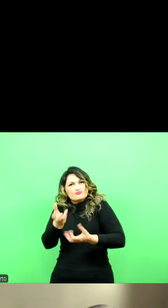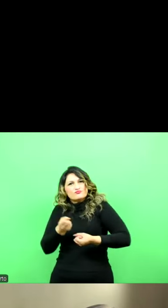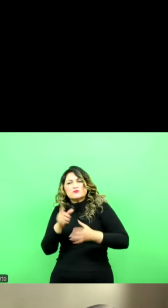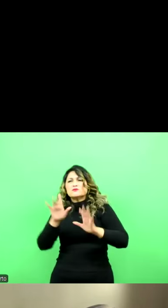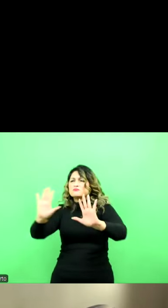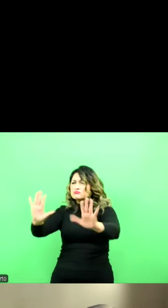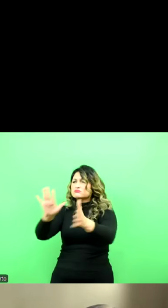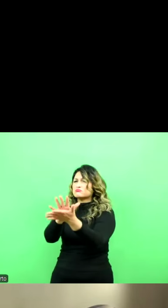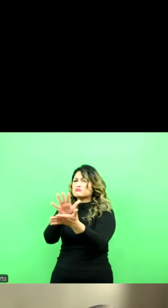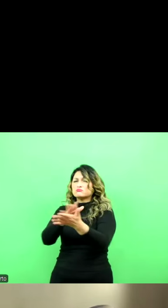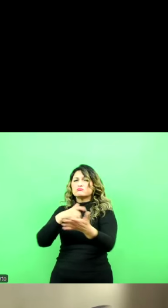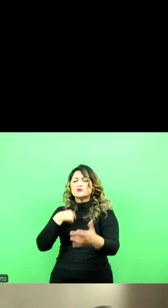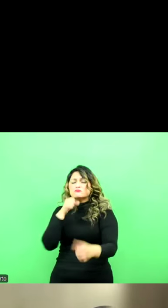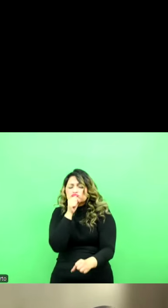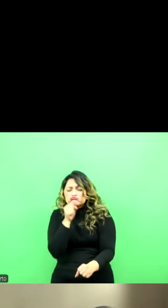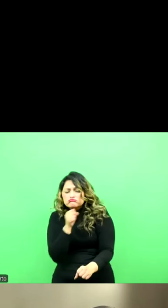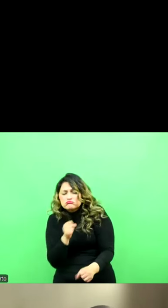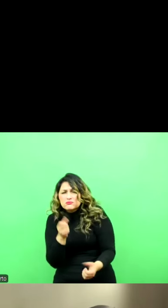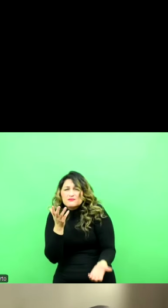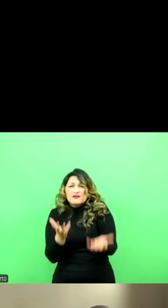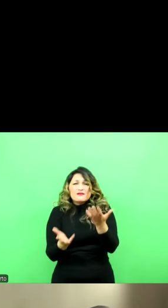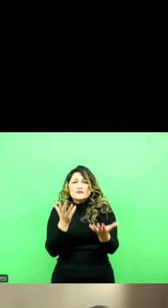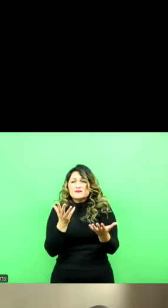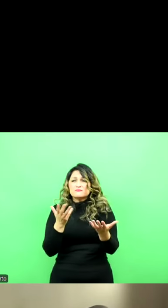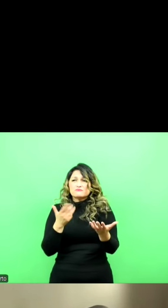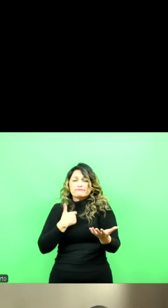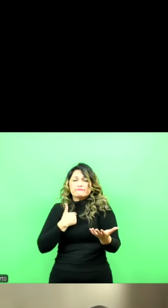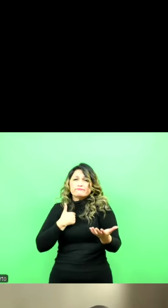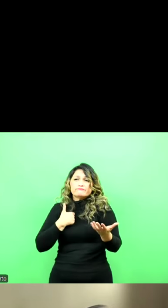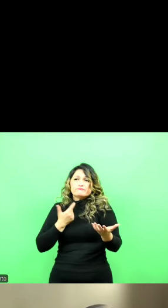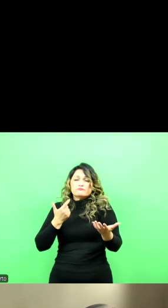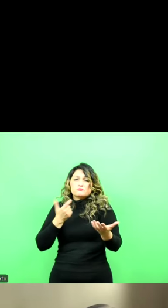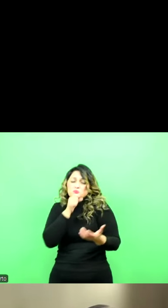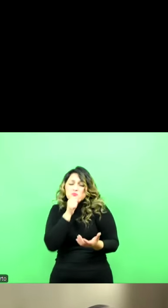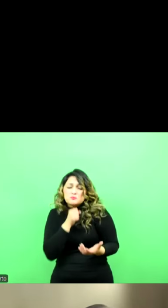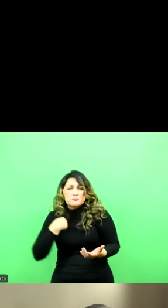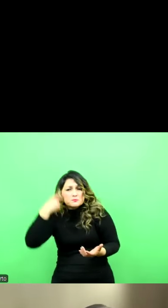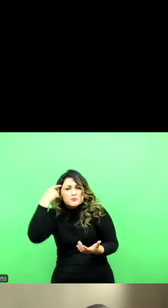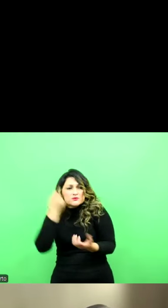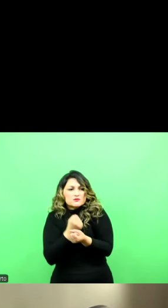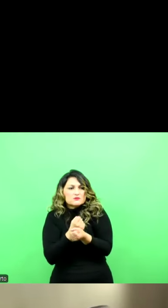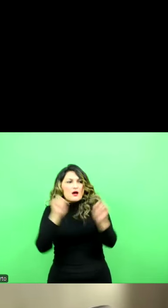that there are primary values that are important, like family